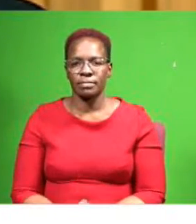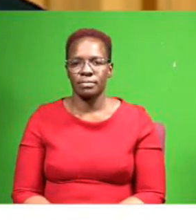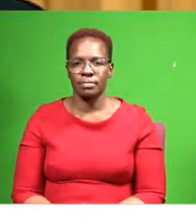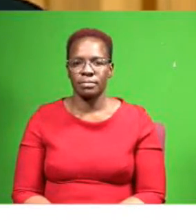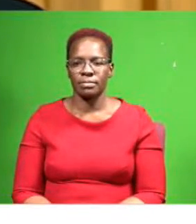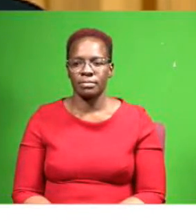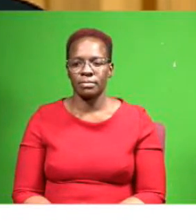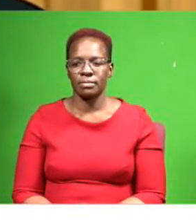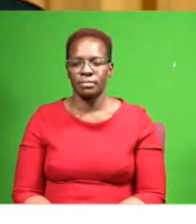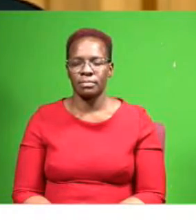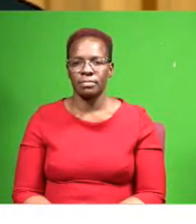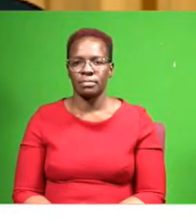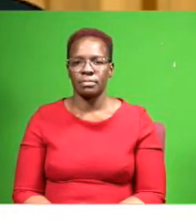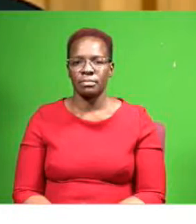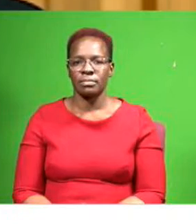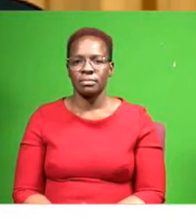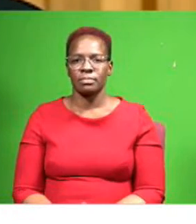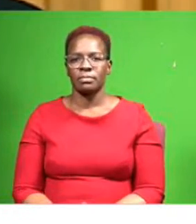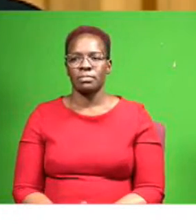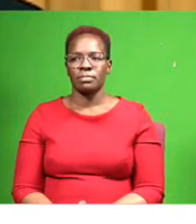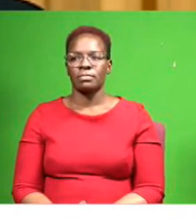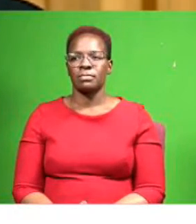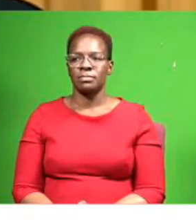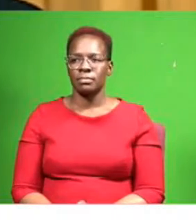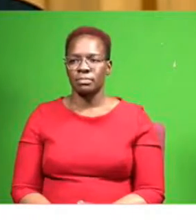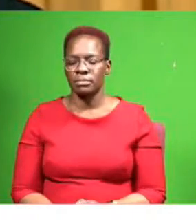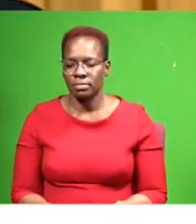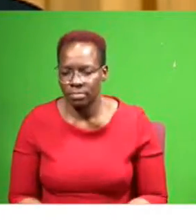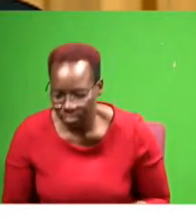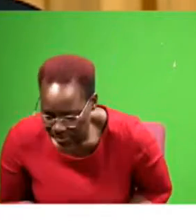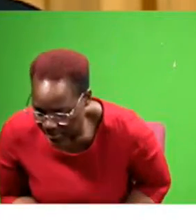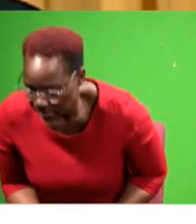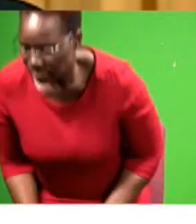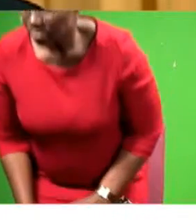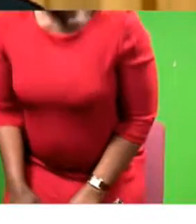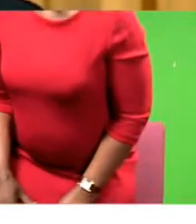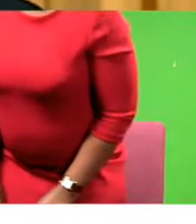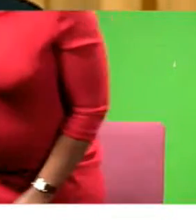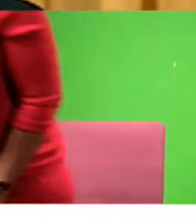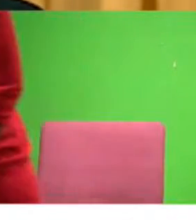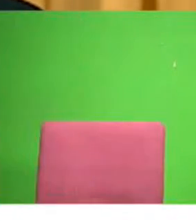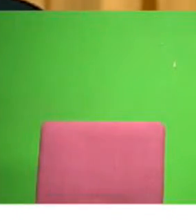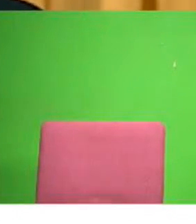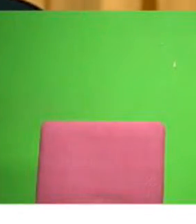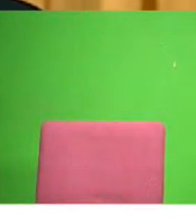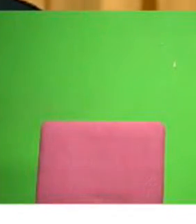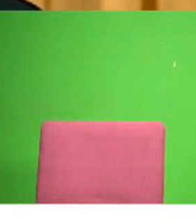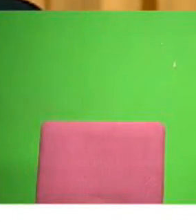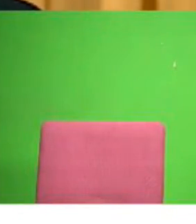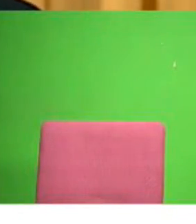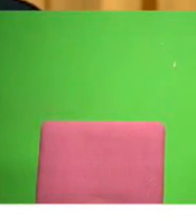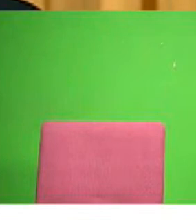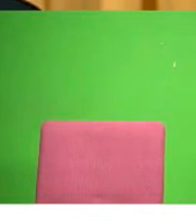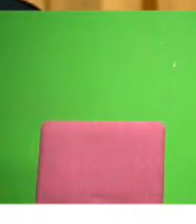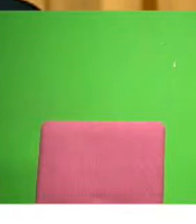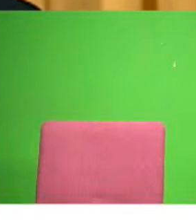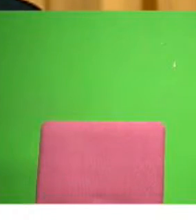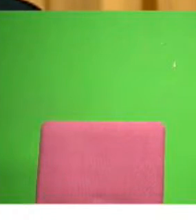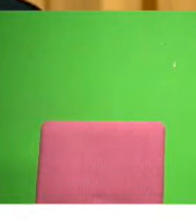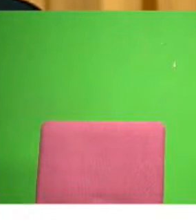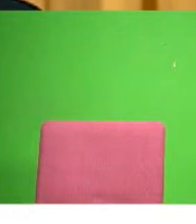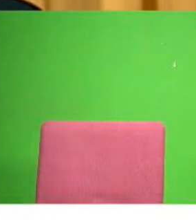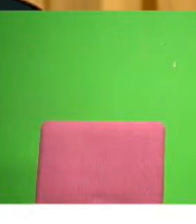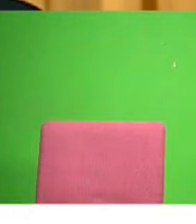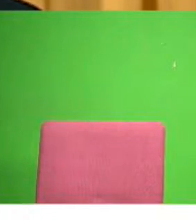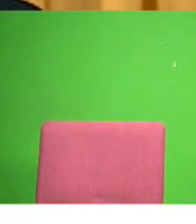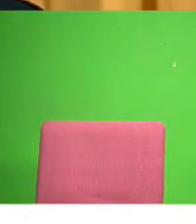of unconstitutional constitutional amendments has come to the fore. Like the opinion of doctors, the opinion of legal experts